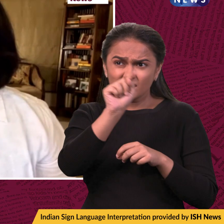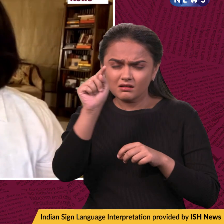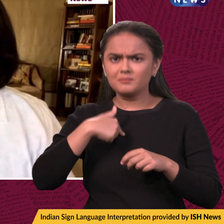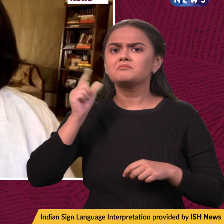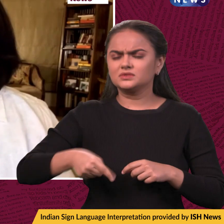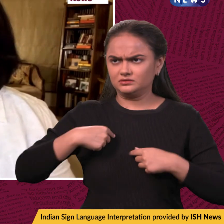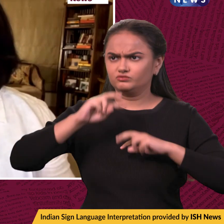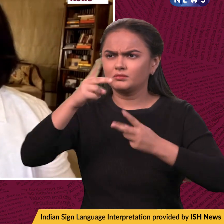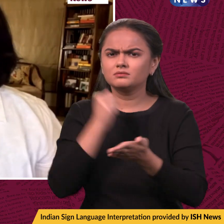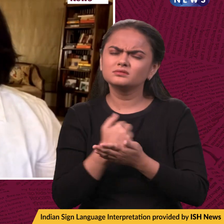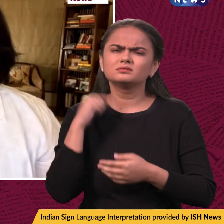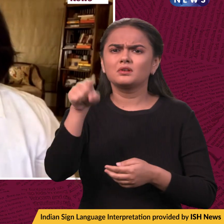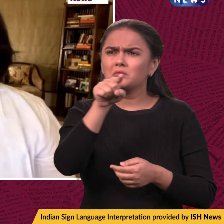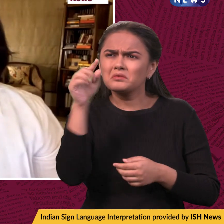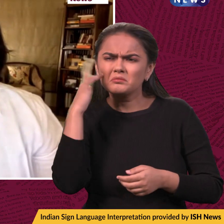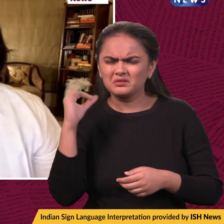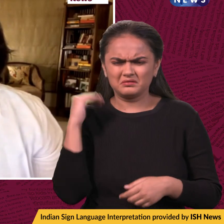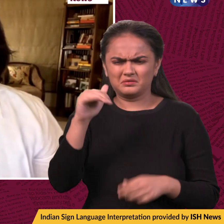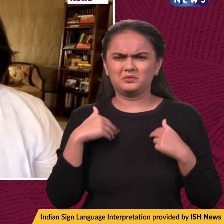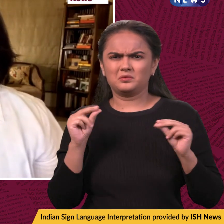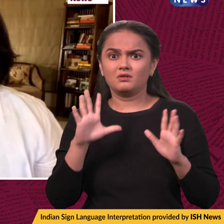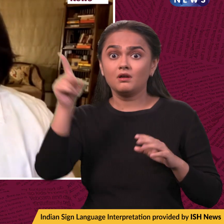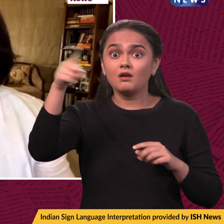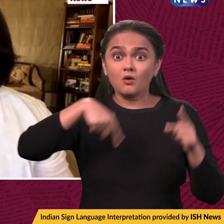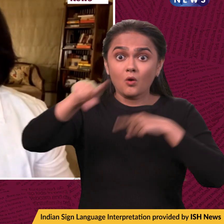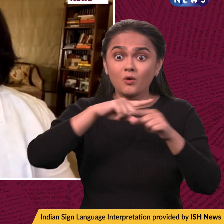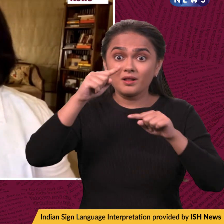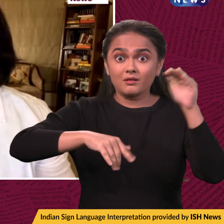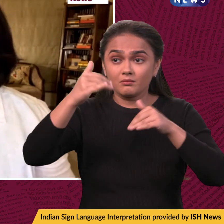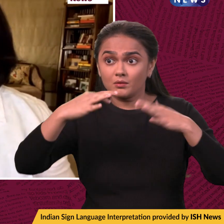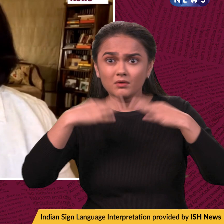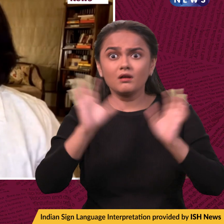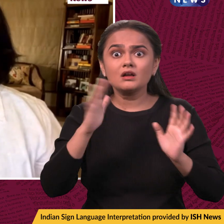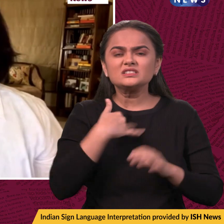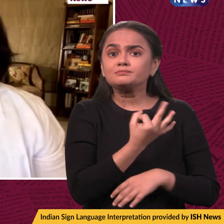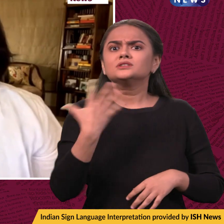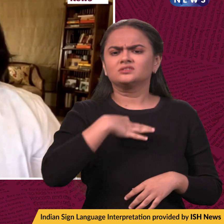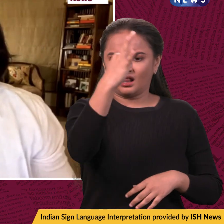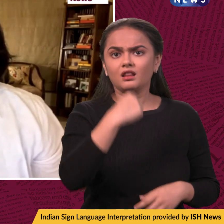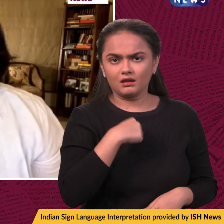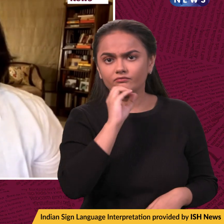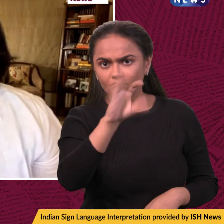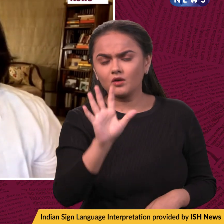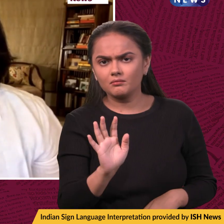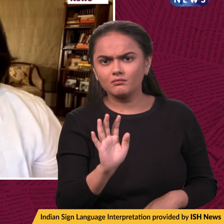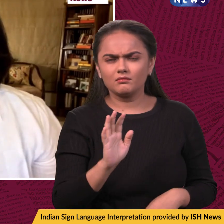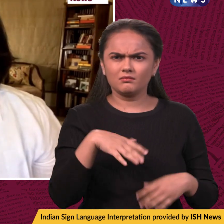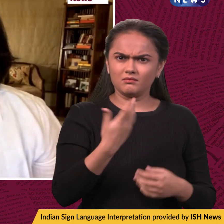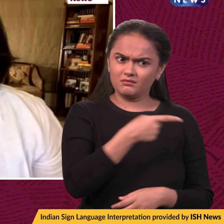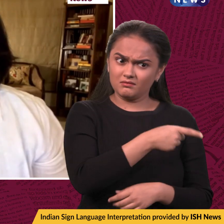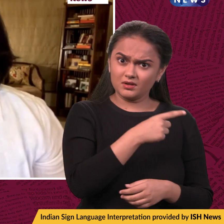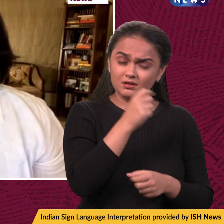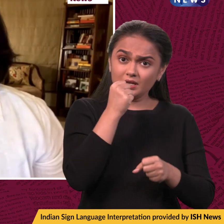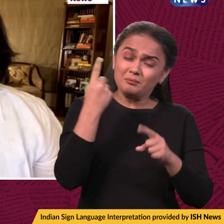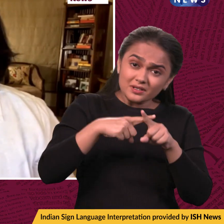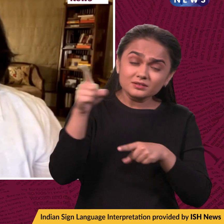importance on which I should speak. I'm a nominated member, I'm not governed by any party whip," end quote. When Mr. Gogoi, Justice